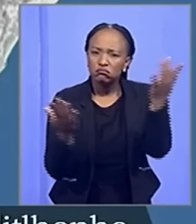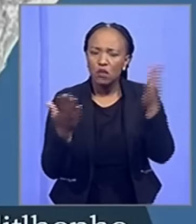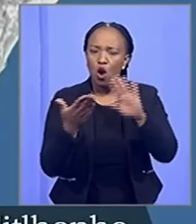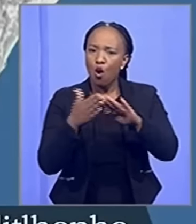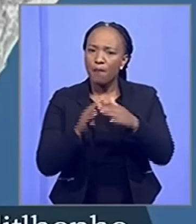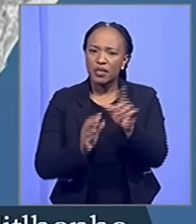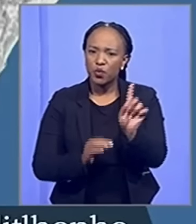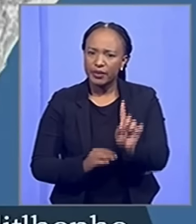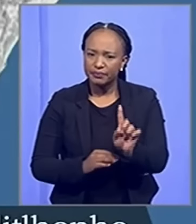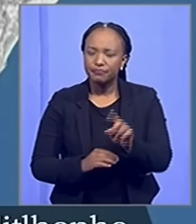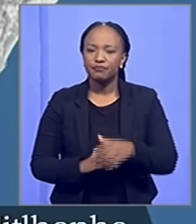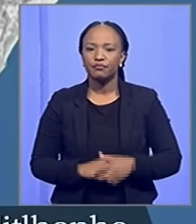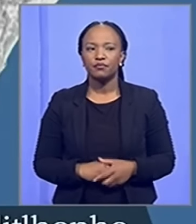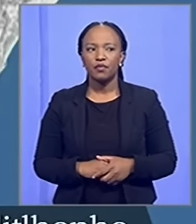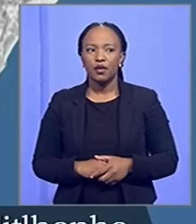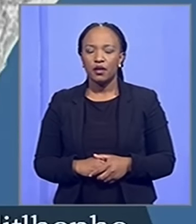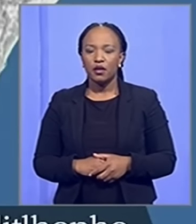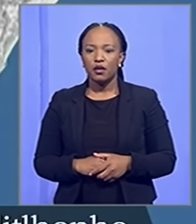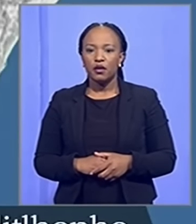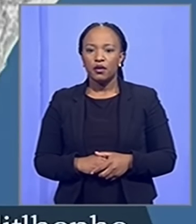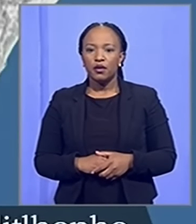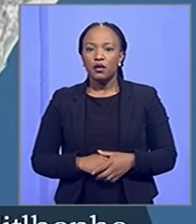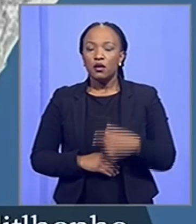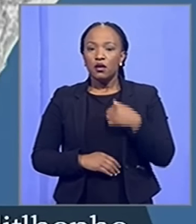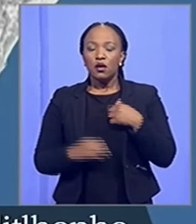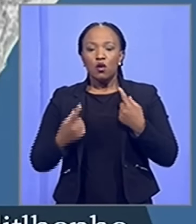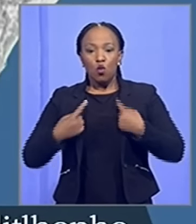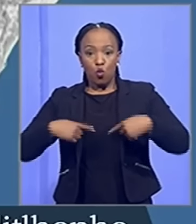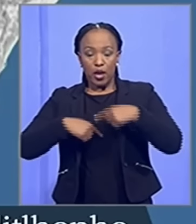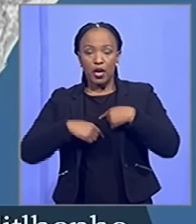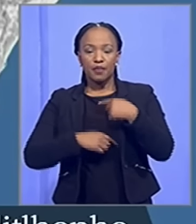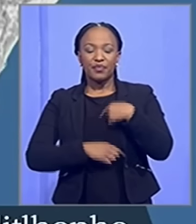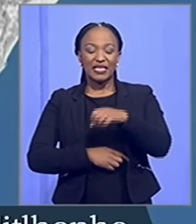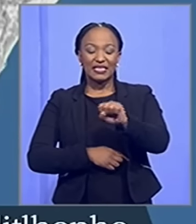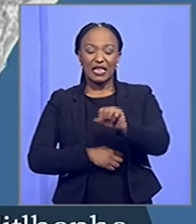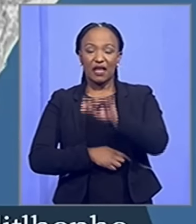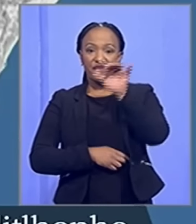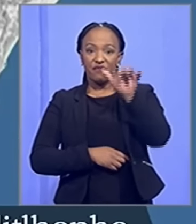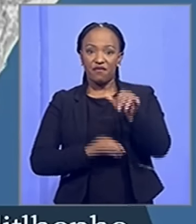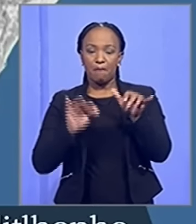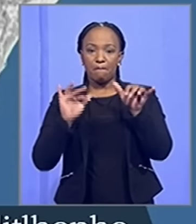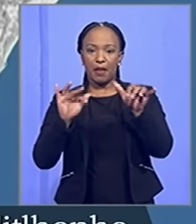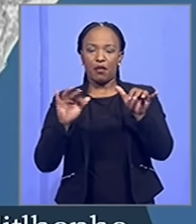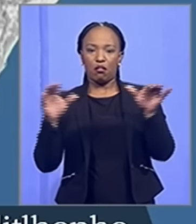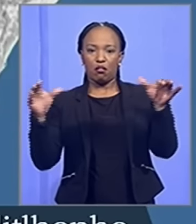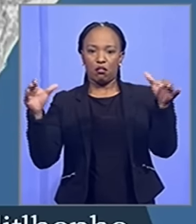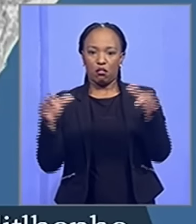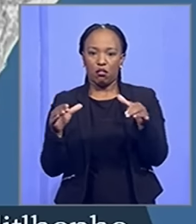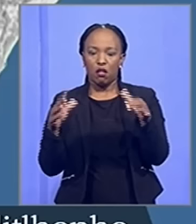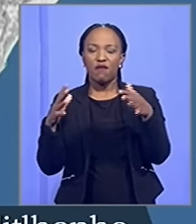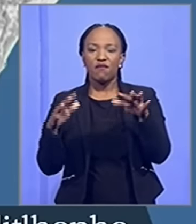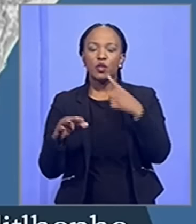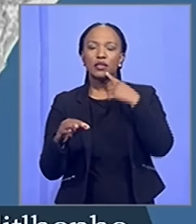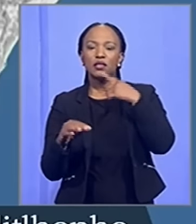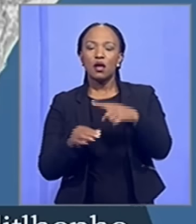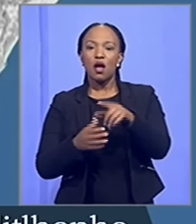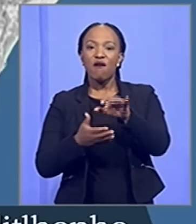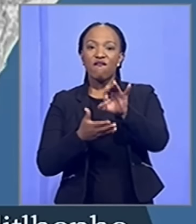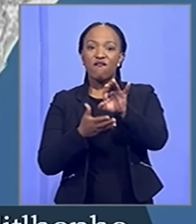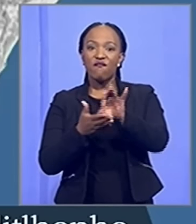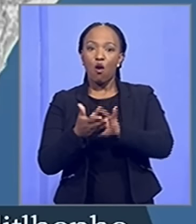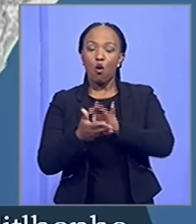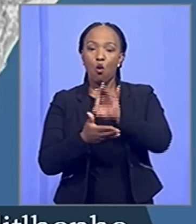rona le komisine ke gore re na le ma South African ba ba irileng ba rileng ba batla go tla go vota over